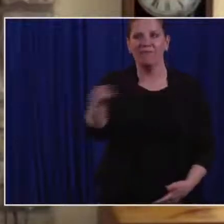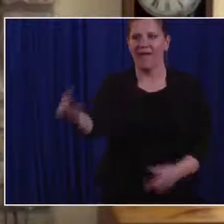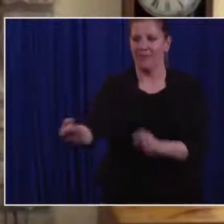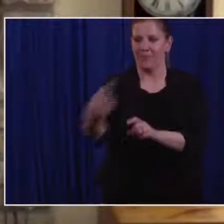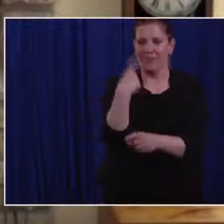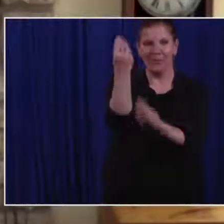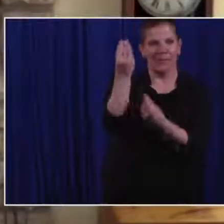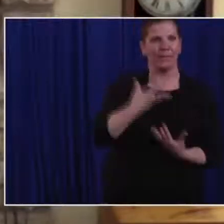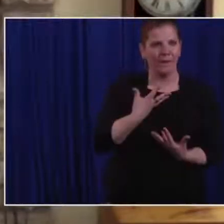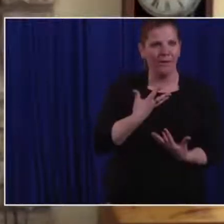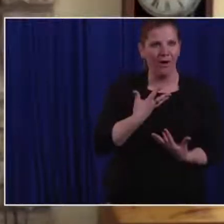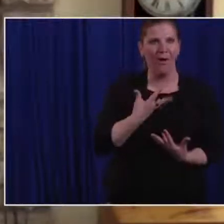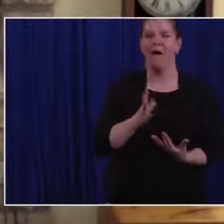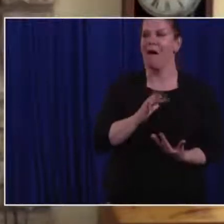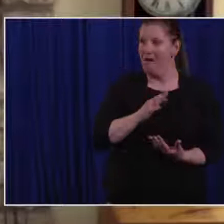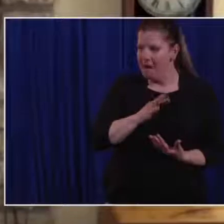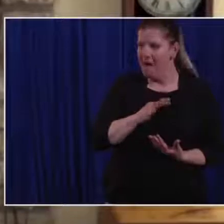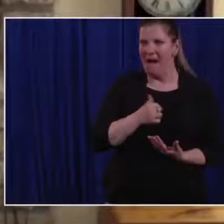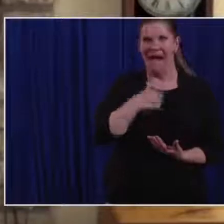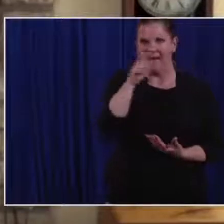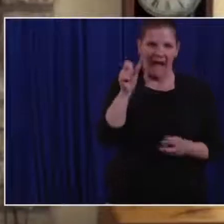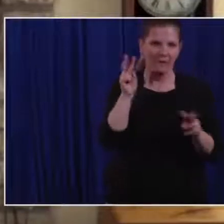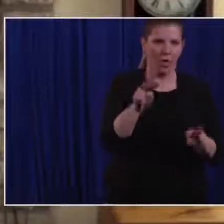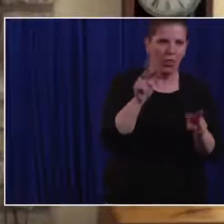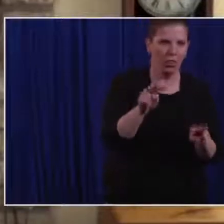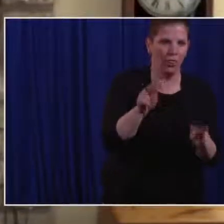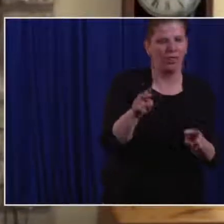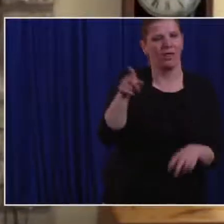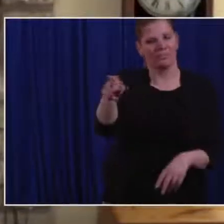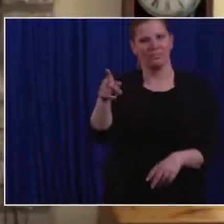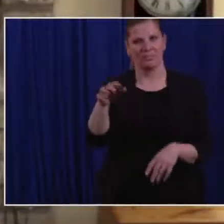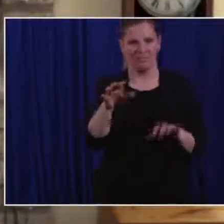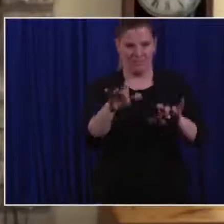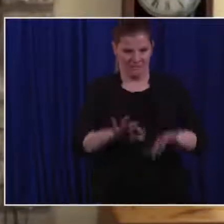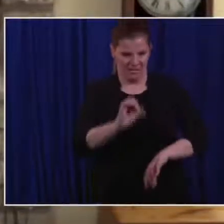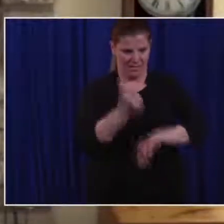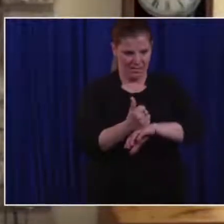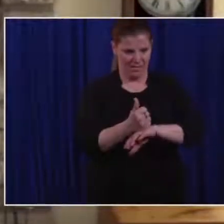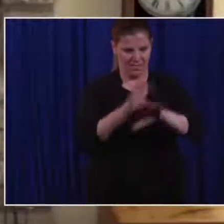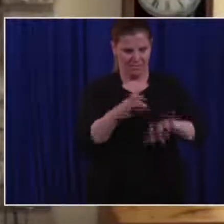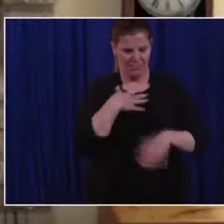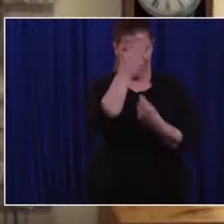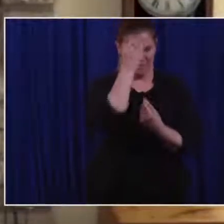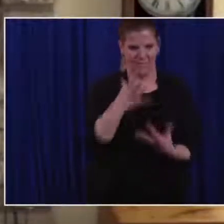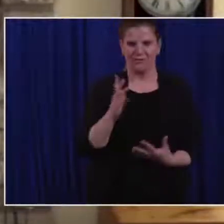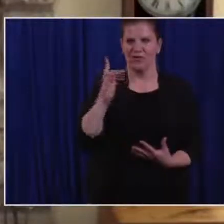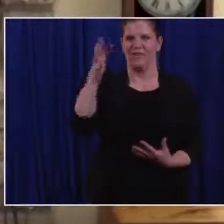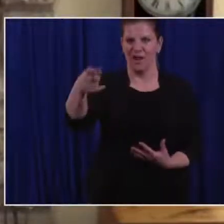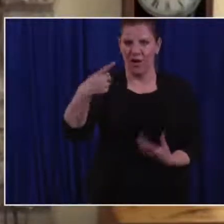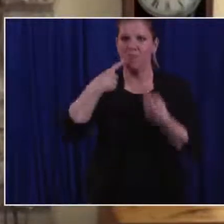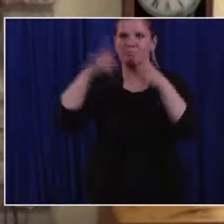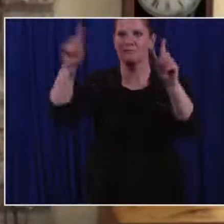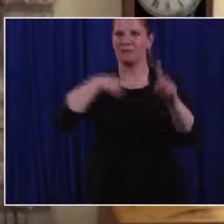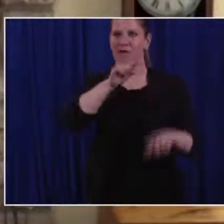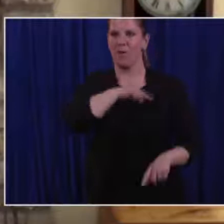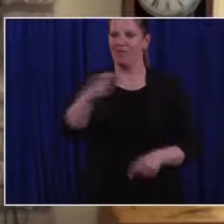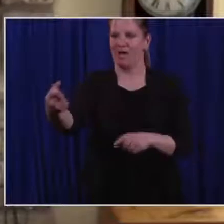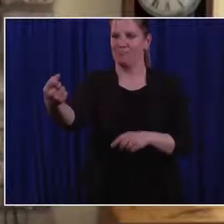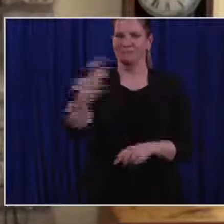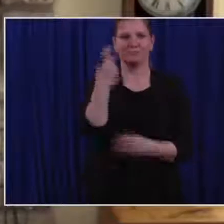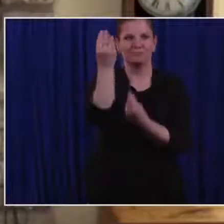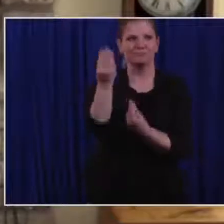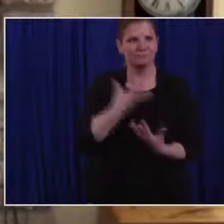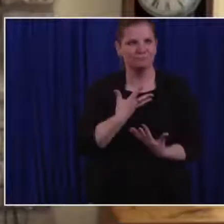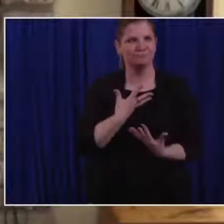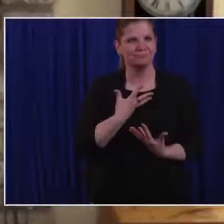vaccination series yet. So these would be people who are looking to get their first vaccination. If an eligible